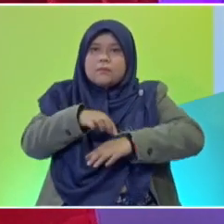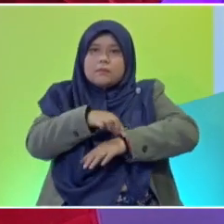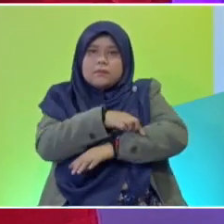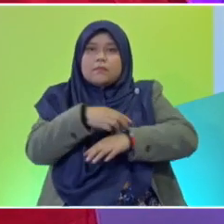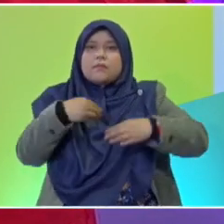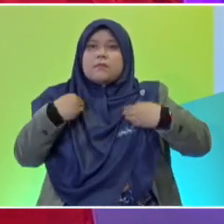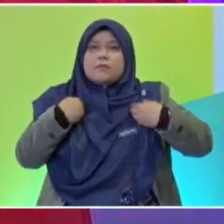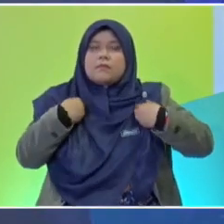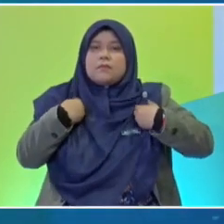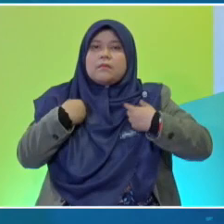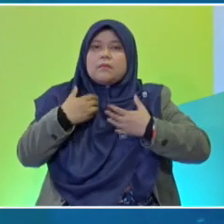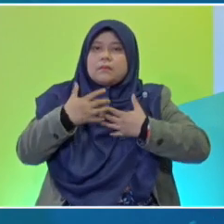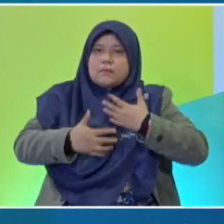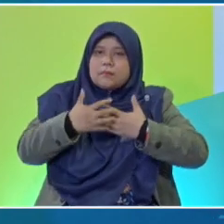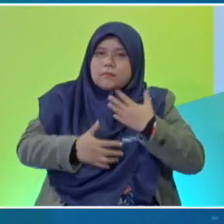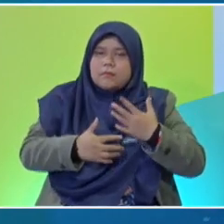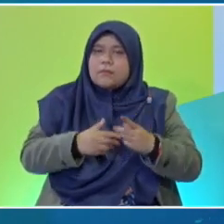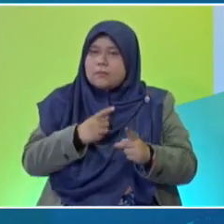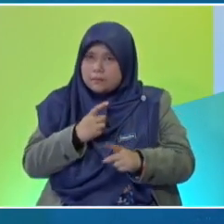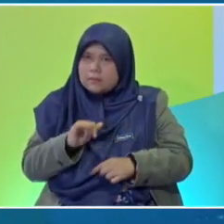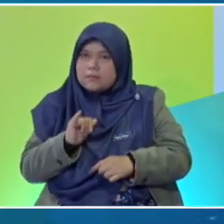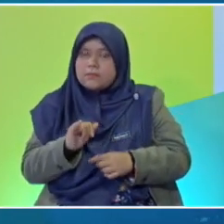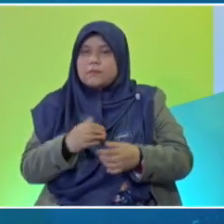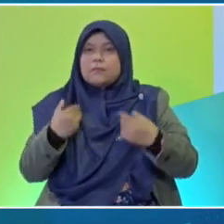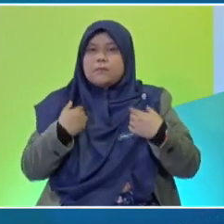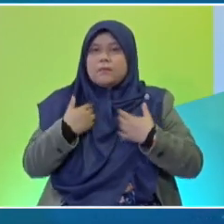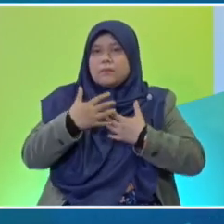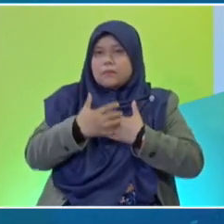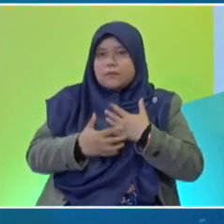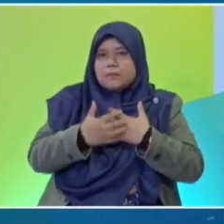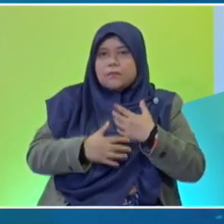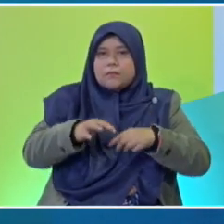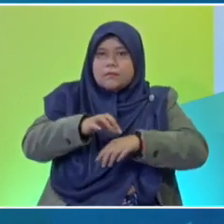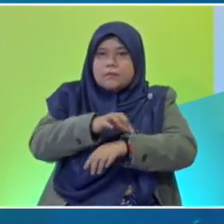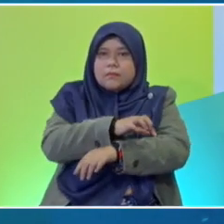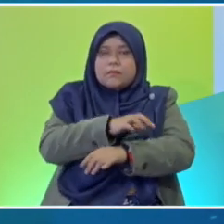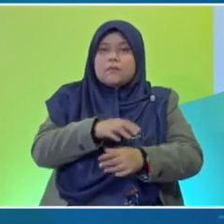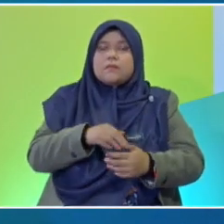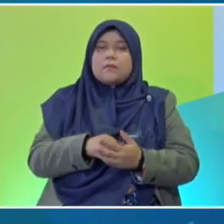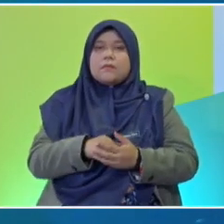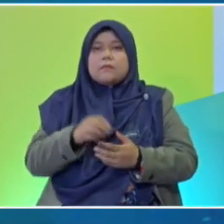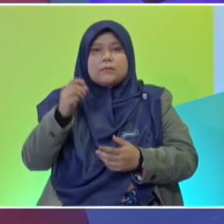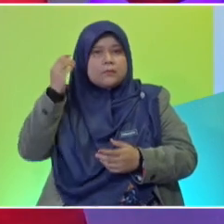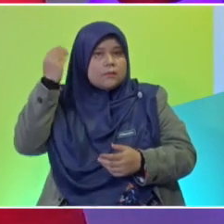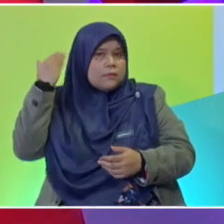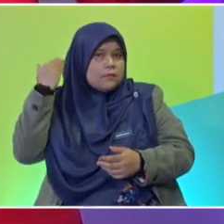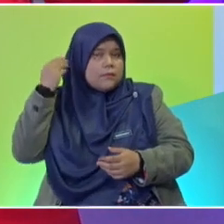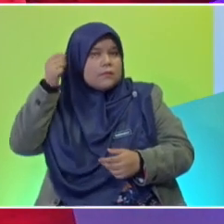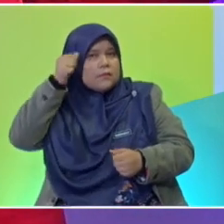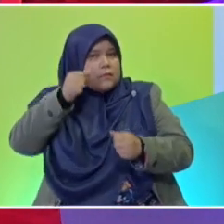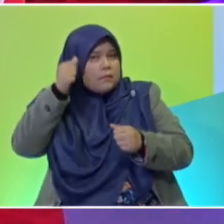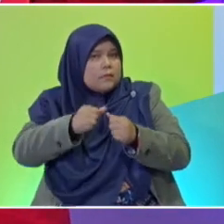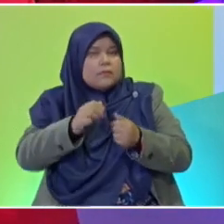our bones. I didn't know that. Yes. Wow. It has blood inside. Why? Because, okay, remember back we